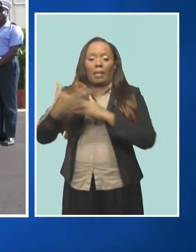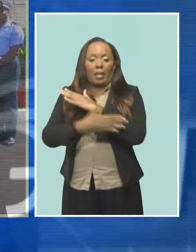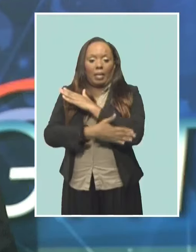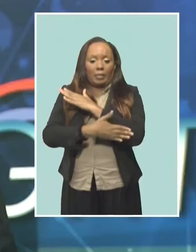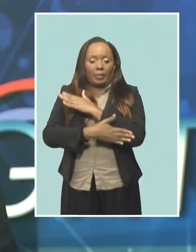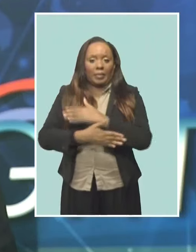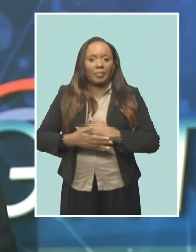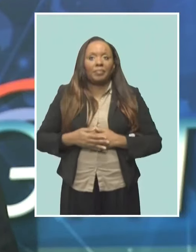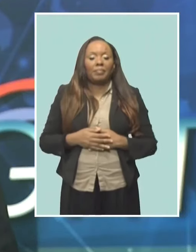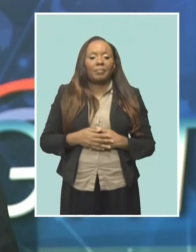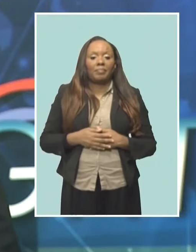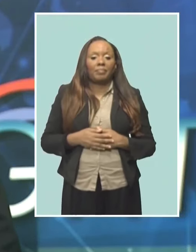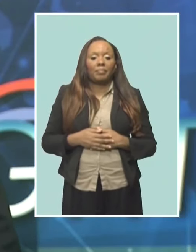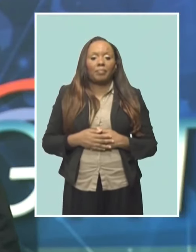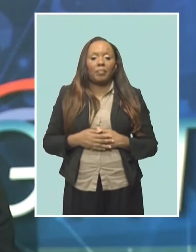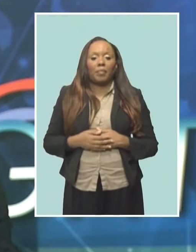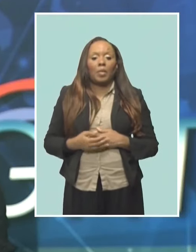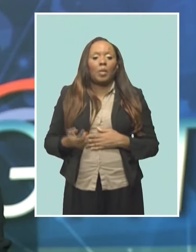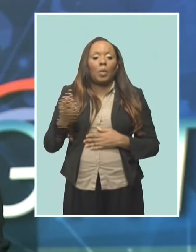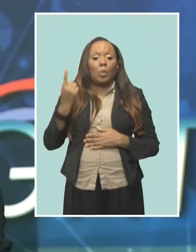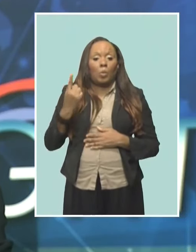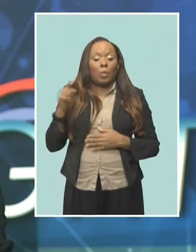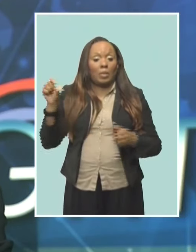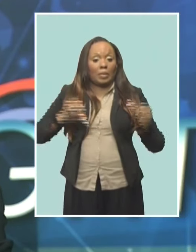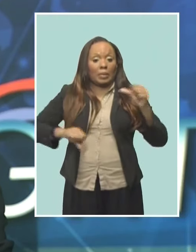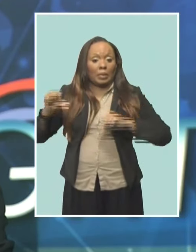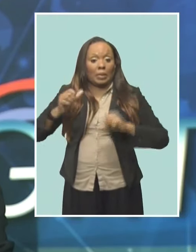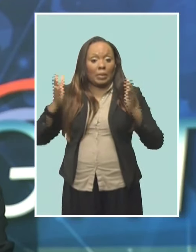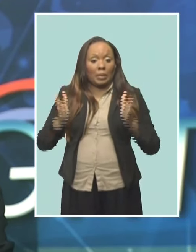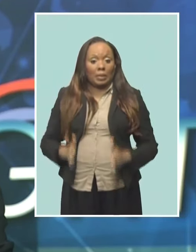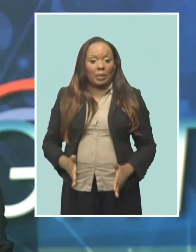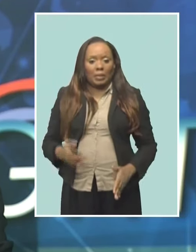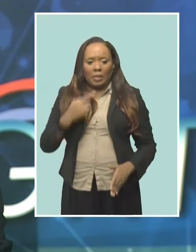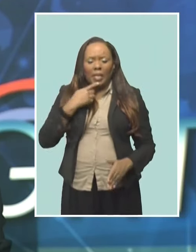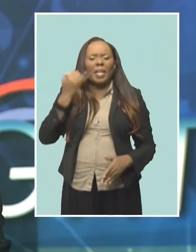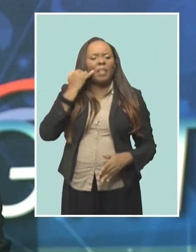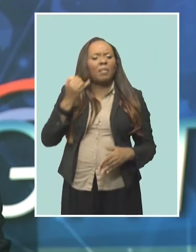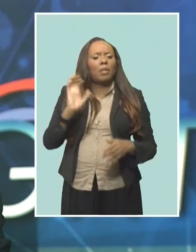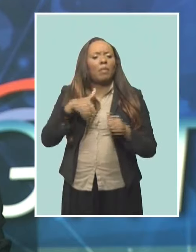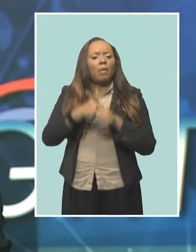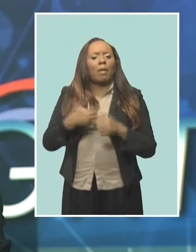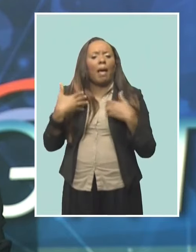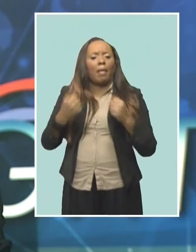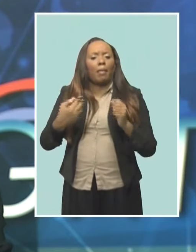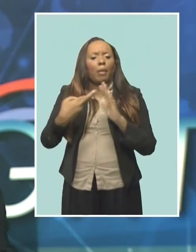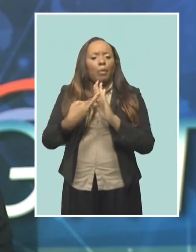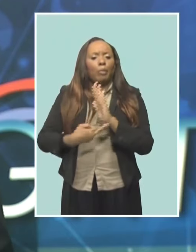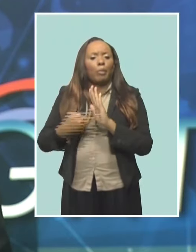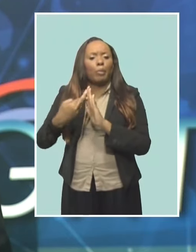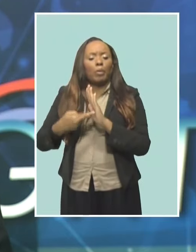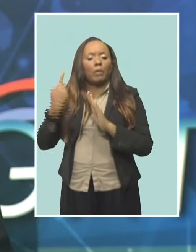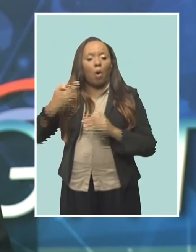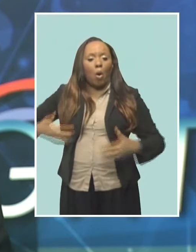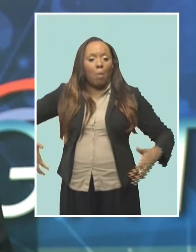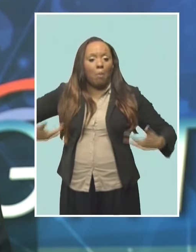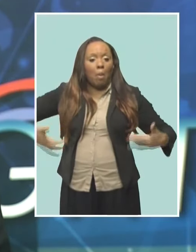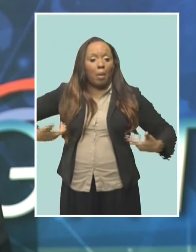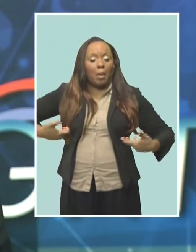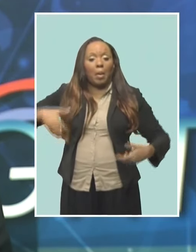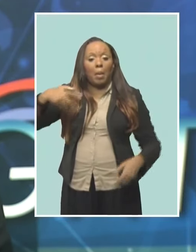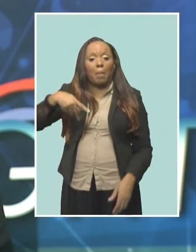News. One local scientist believes once people follow the health protocols for Mpox, Barbados and other countries